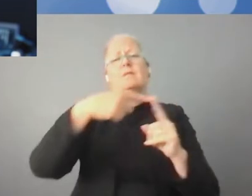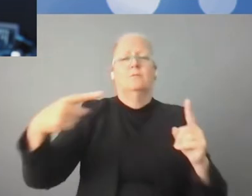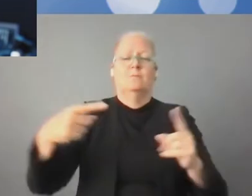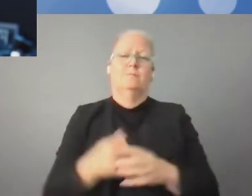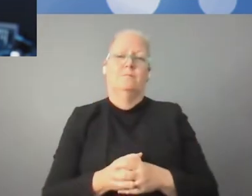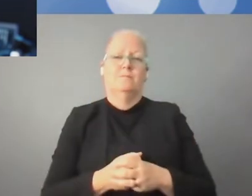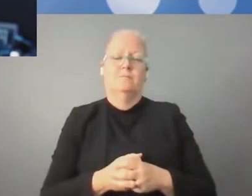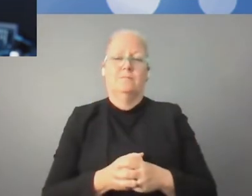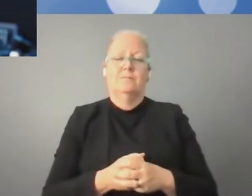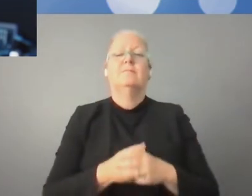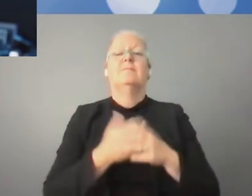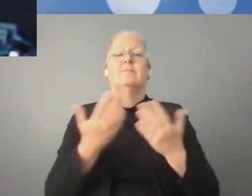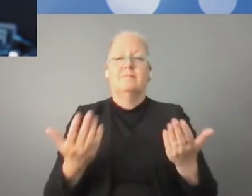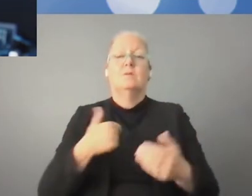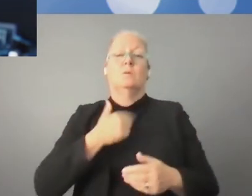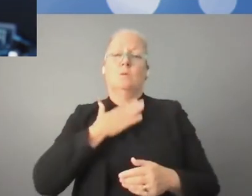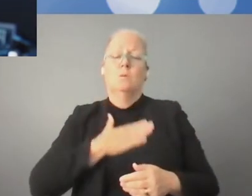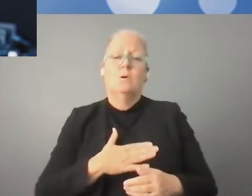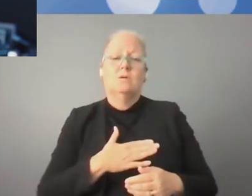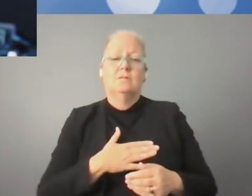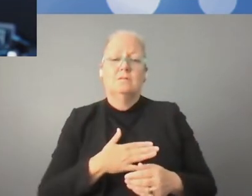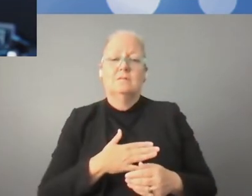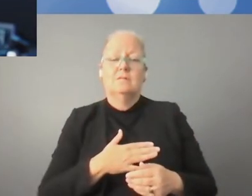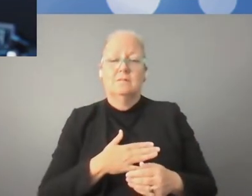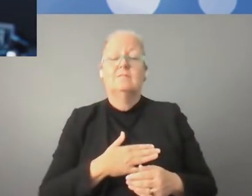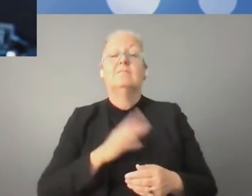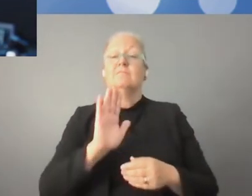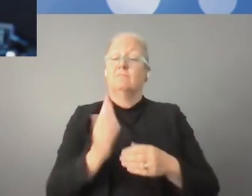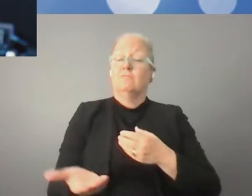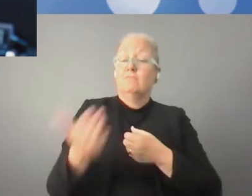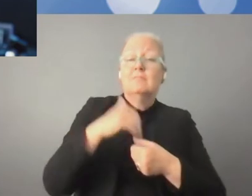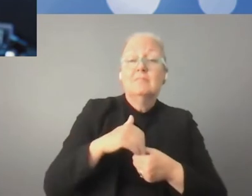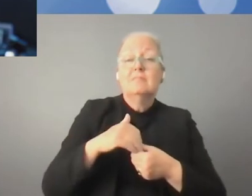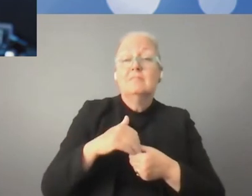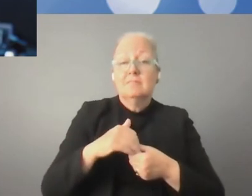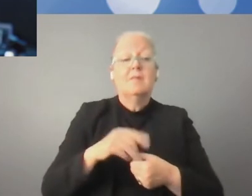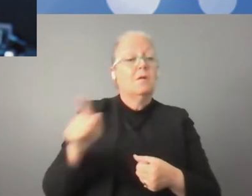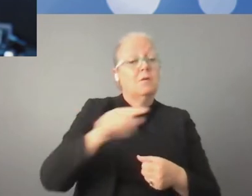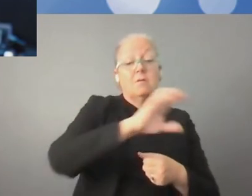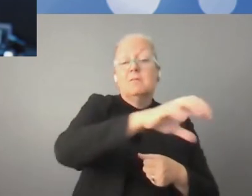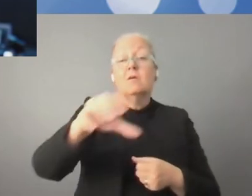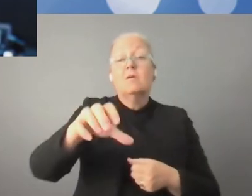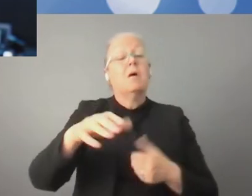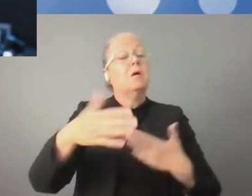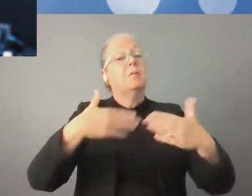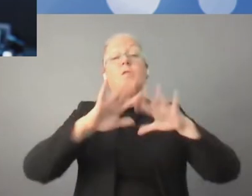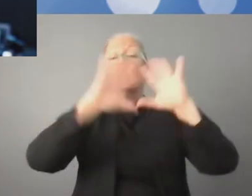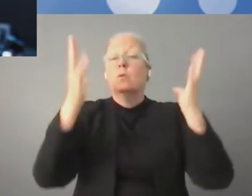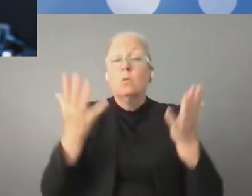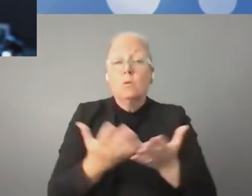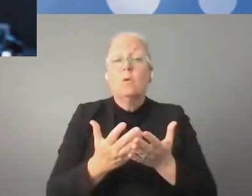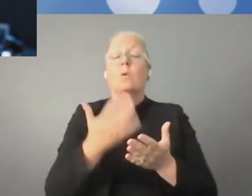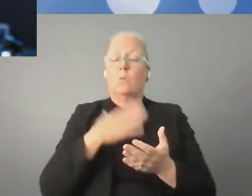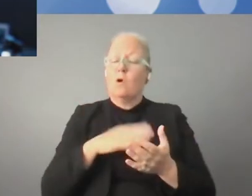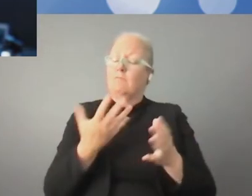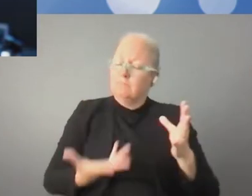intend to ensure the broadest participation of all stakeholders in the work of the forum at